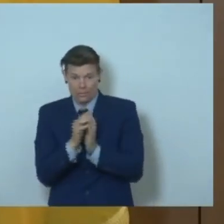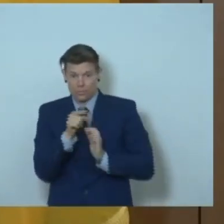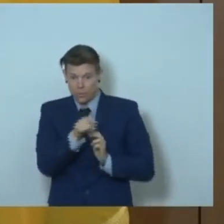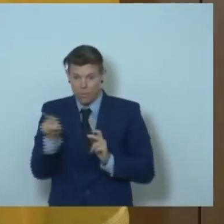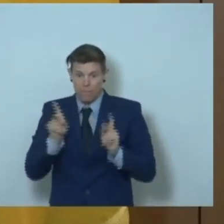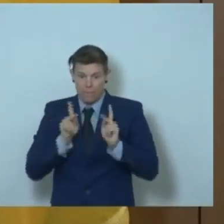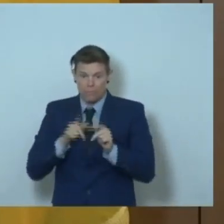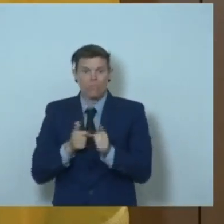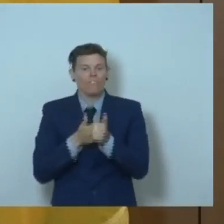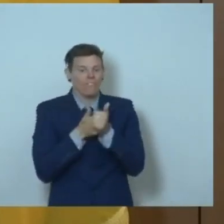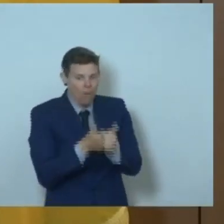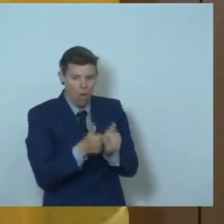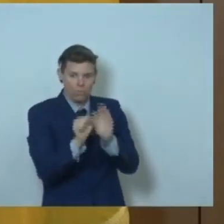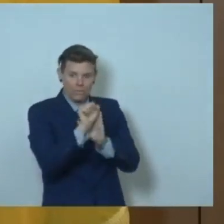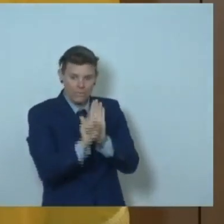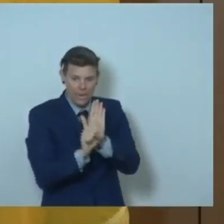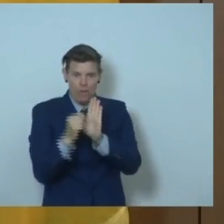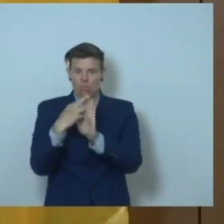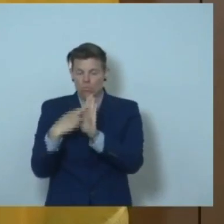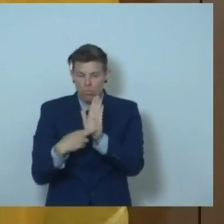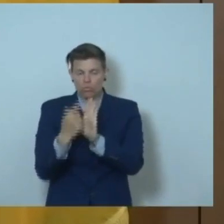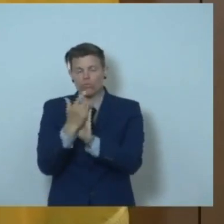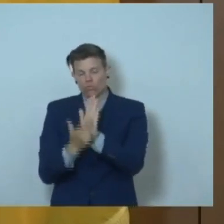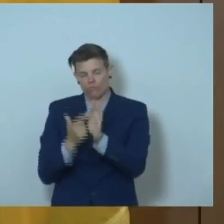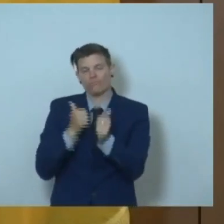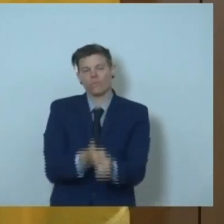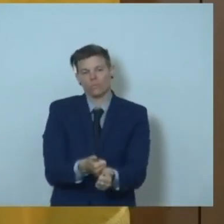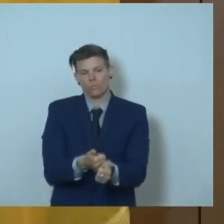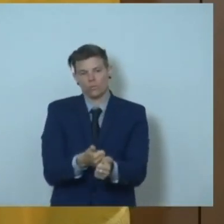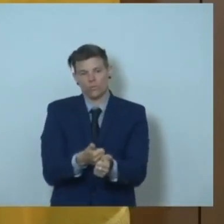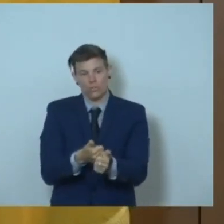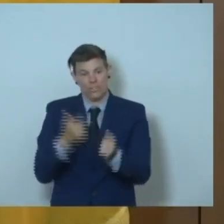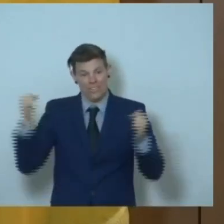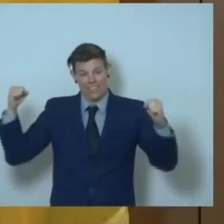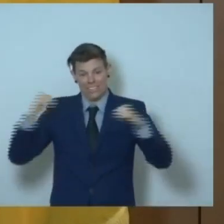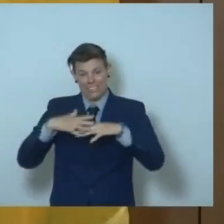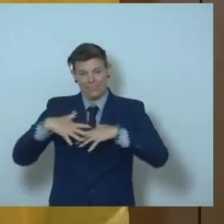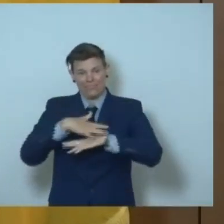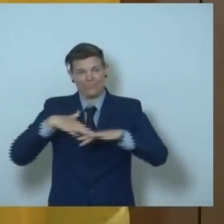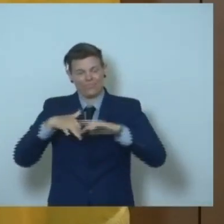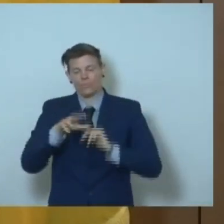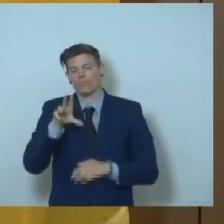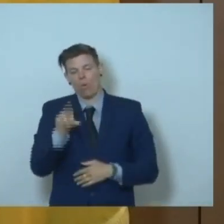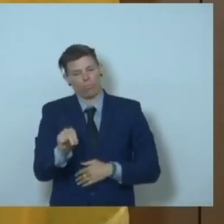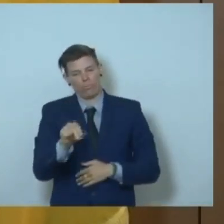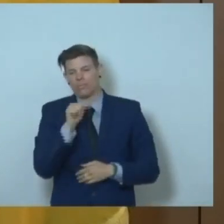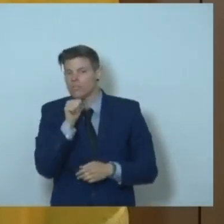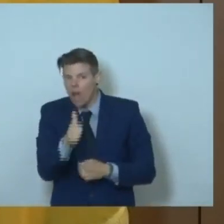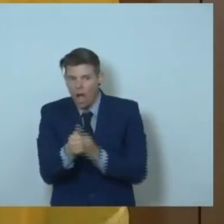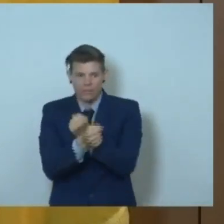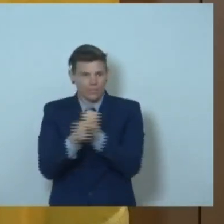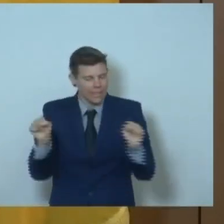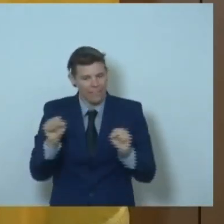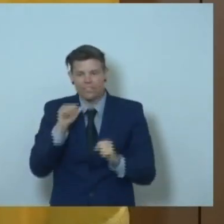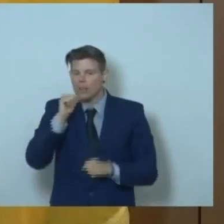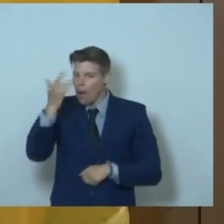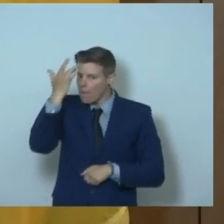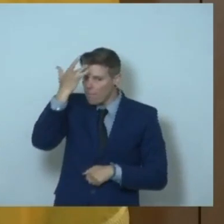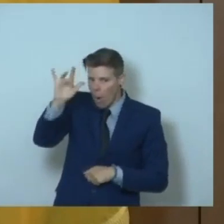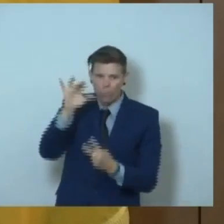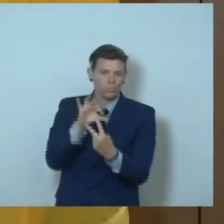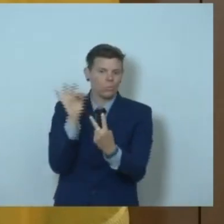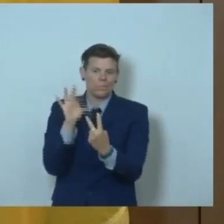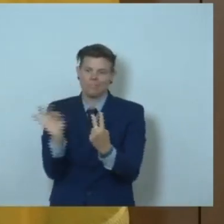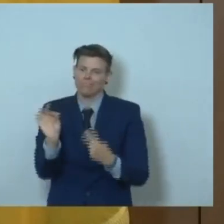rules, state laws, that is unsafe, not prudent, and impractical for